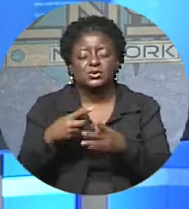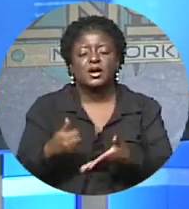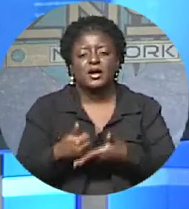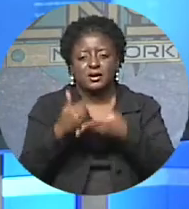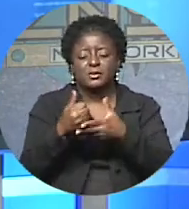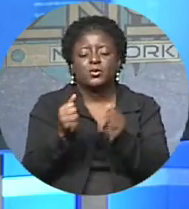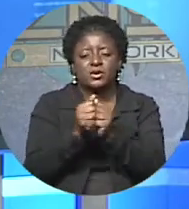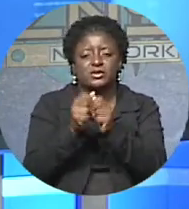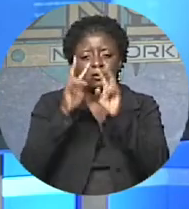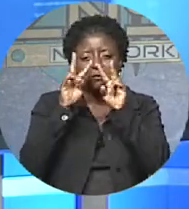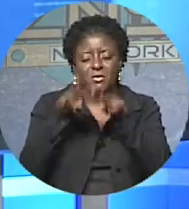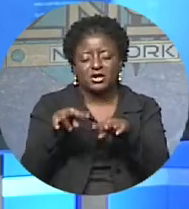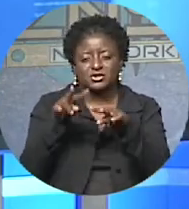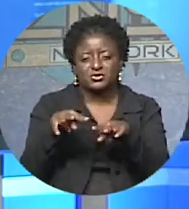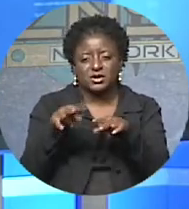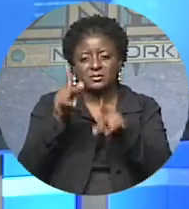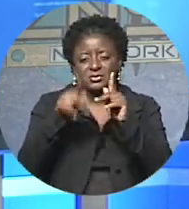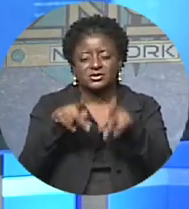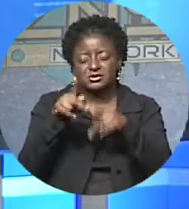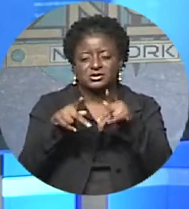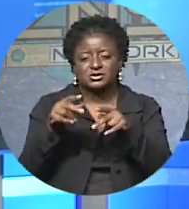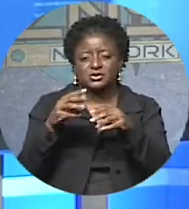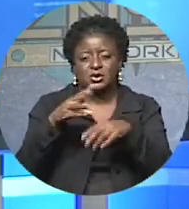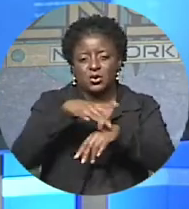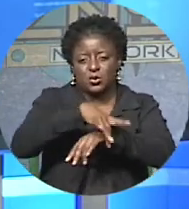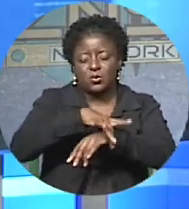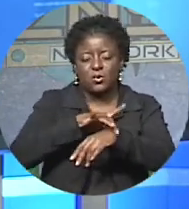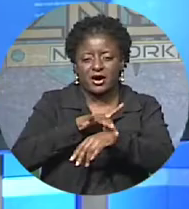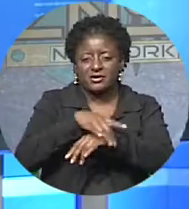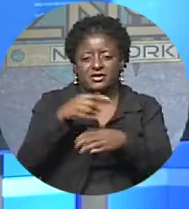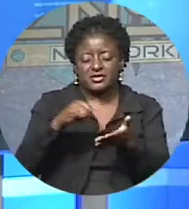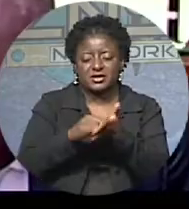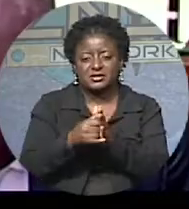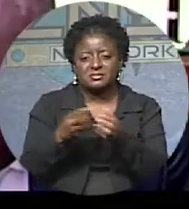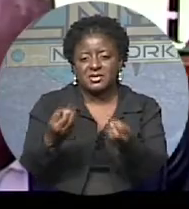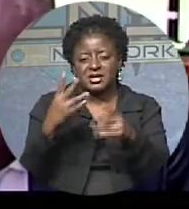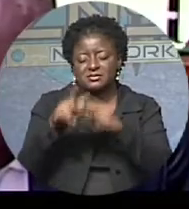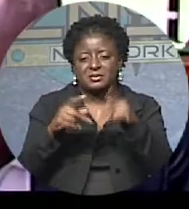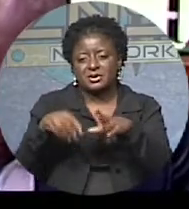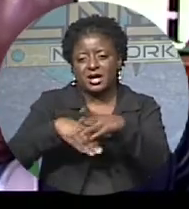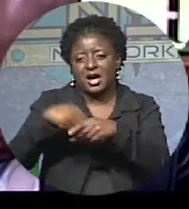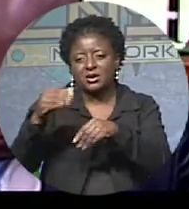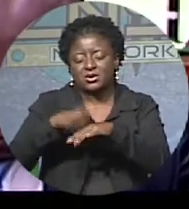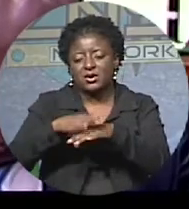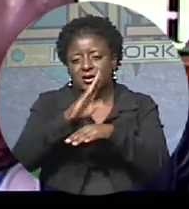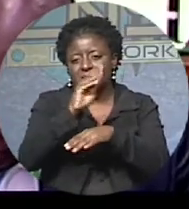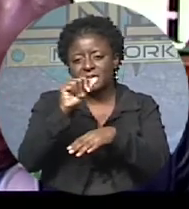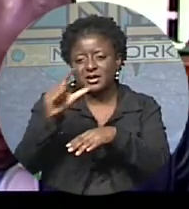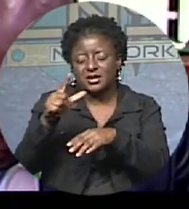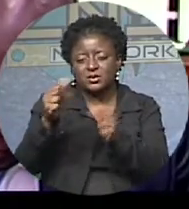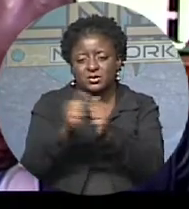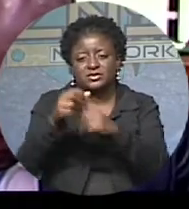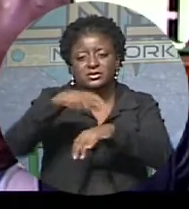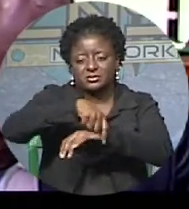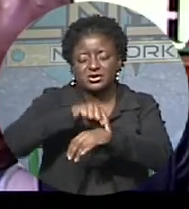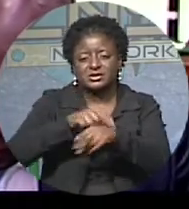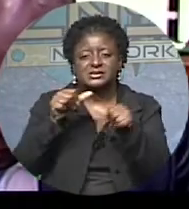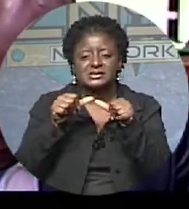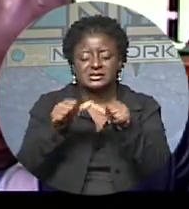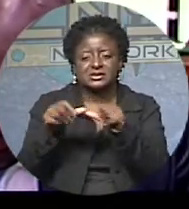those electronic monitors are still committing crimes. We think that when the magistrates or the